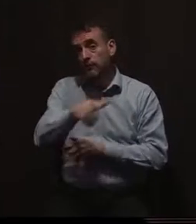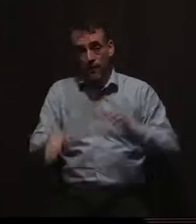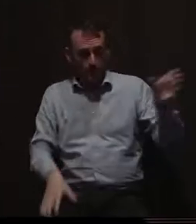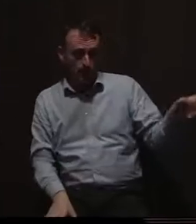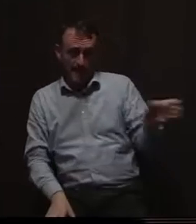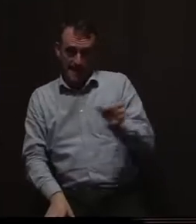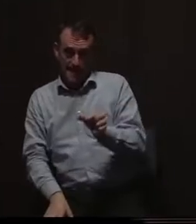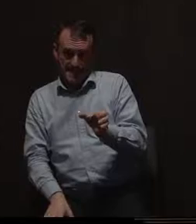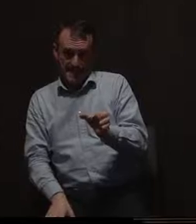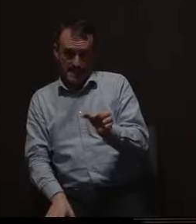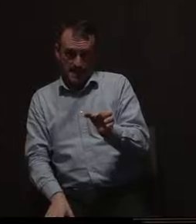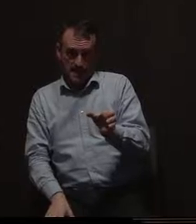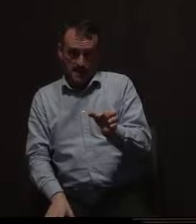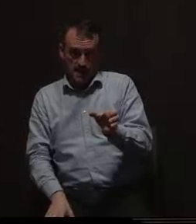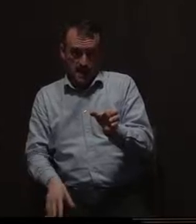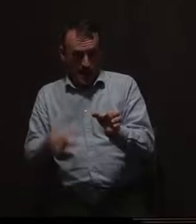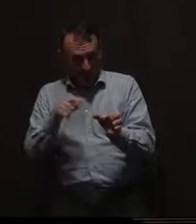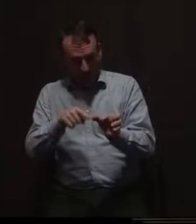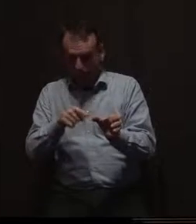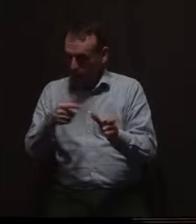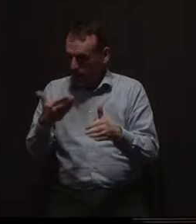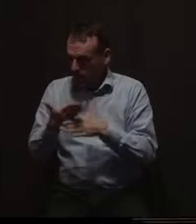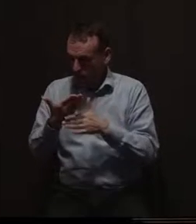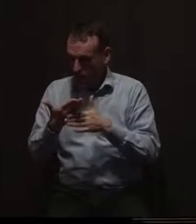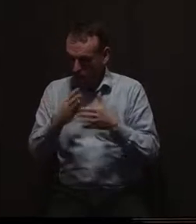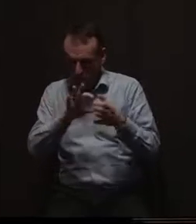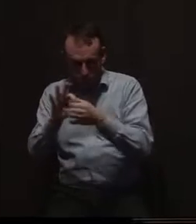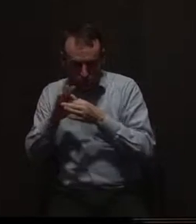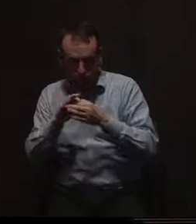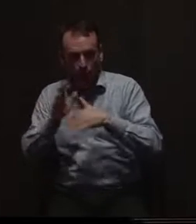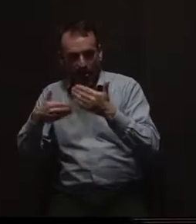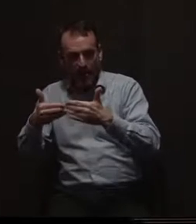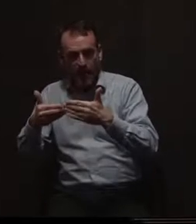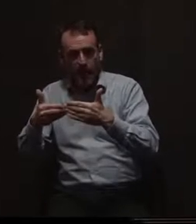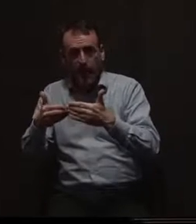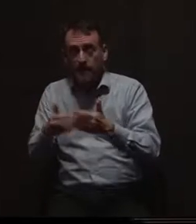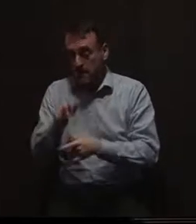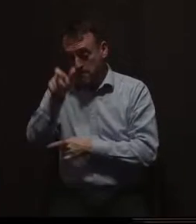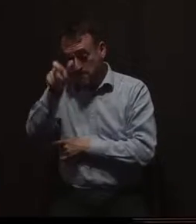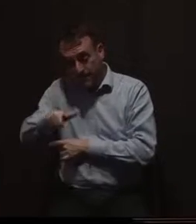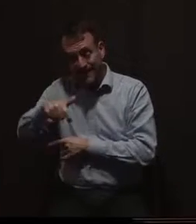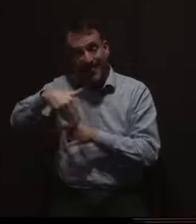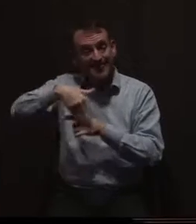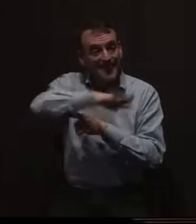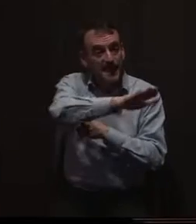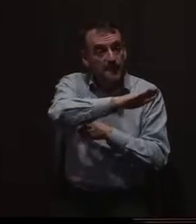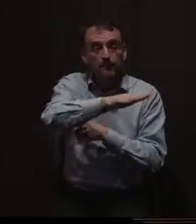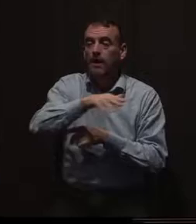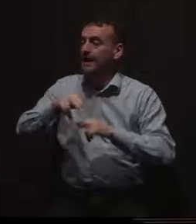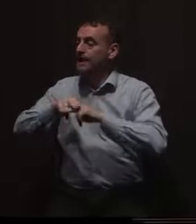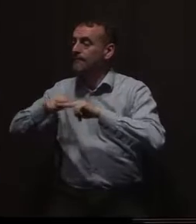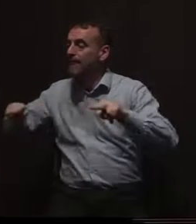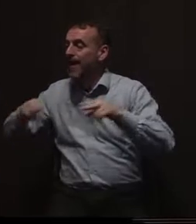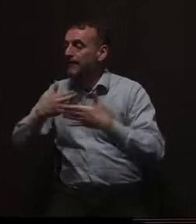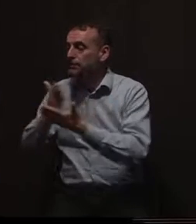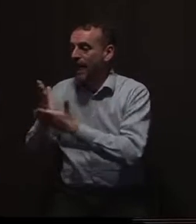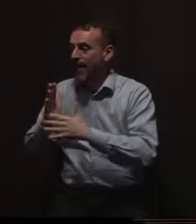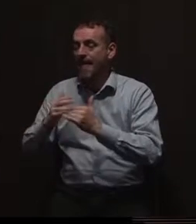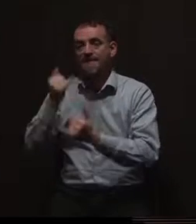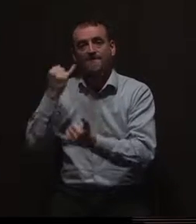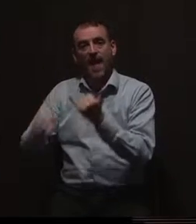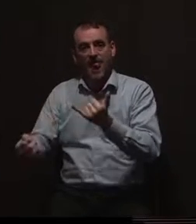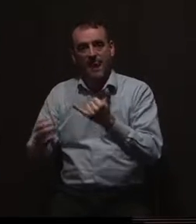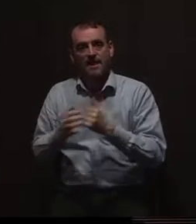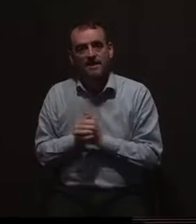it all works, and they're moving out and it doesn't. So this is a skill, this is a fantastic skill. And we basically, we have